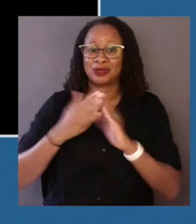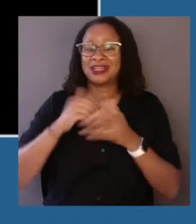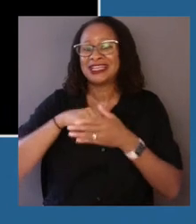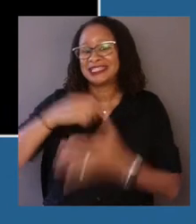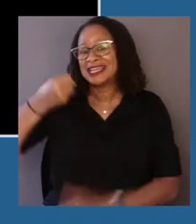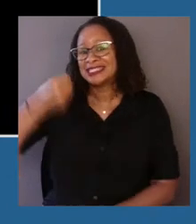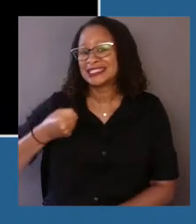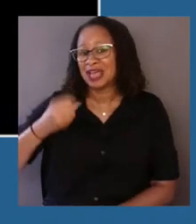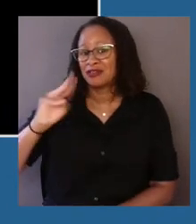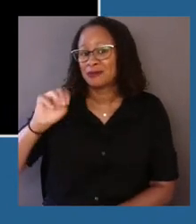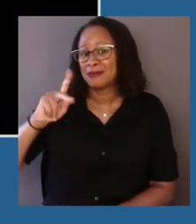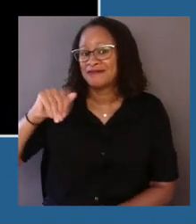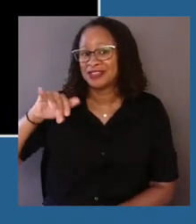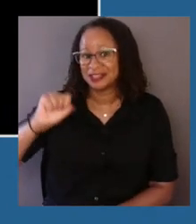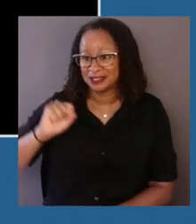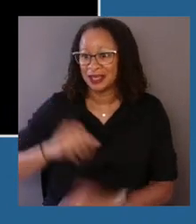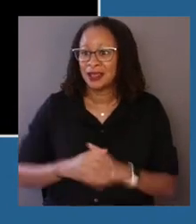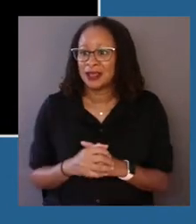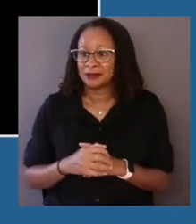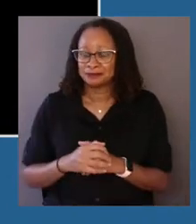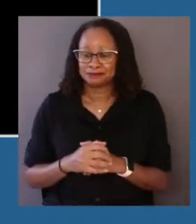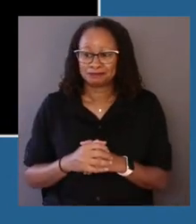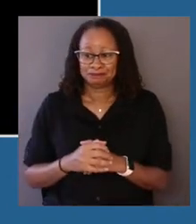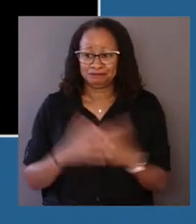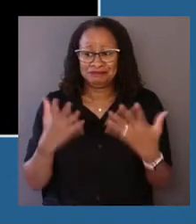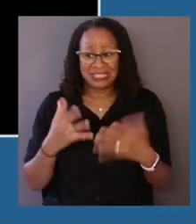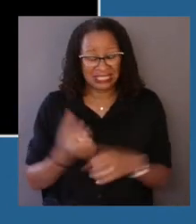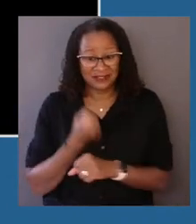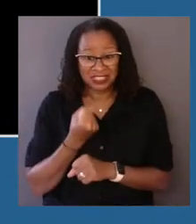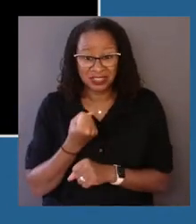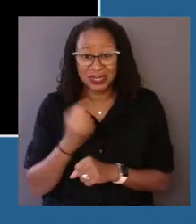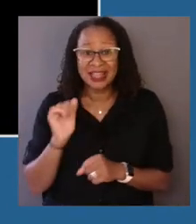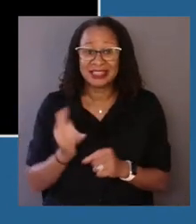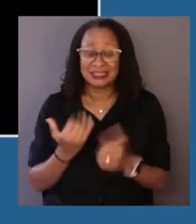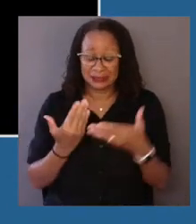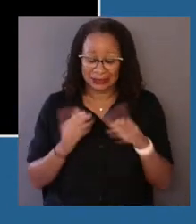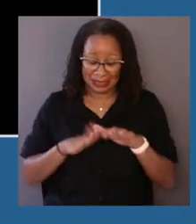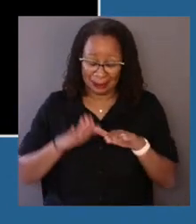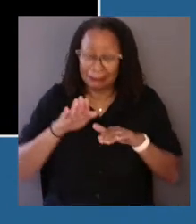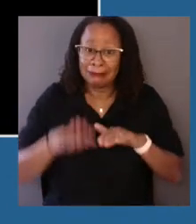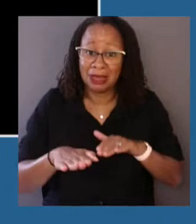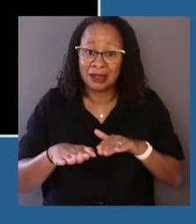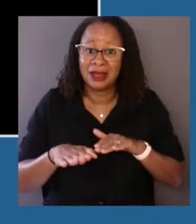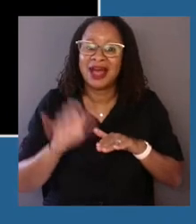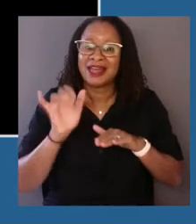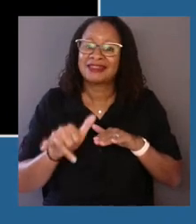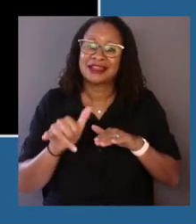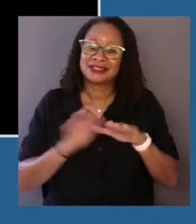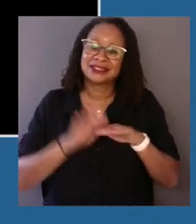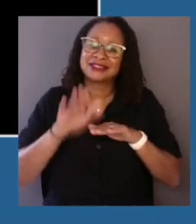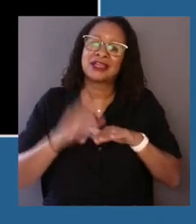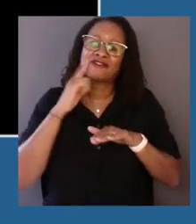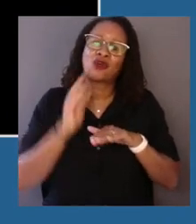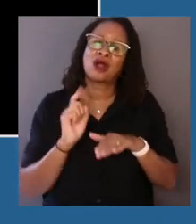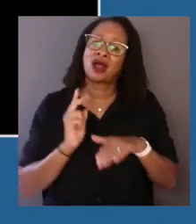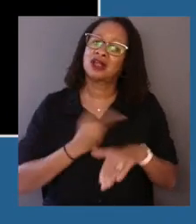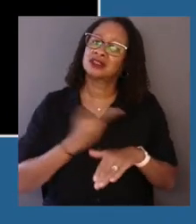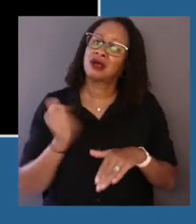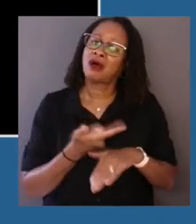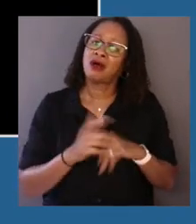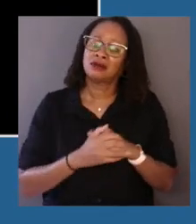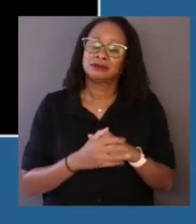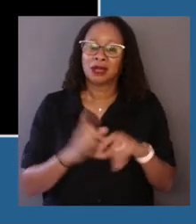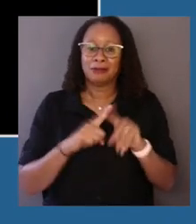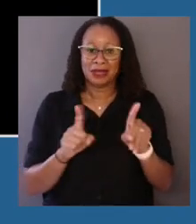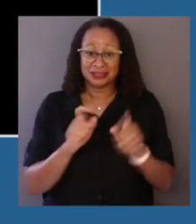And this victory, this step forward, is a step forward for us all, but also in